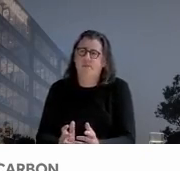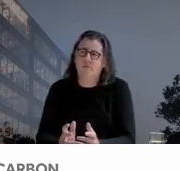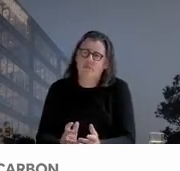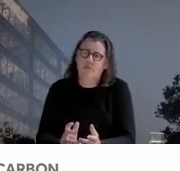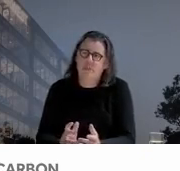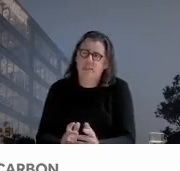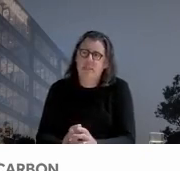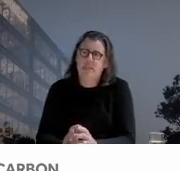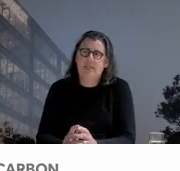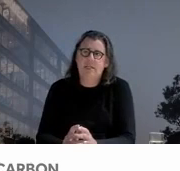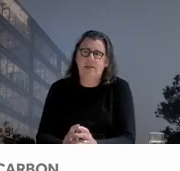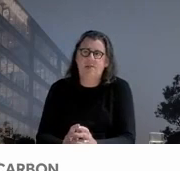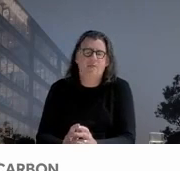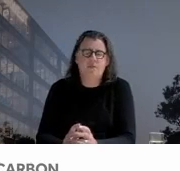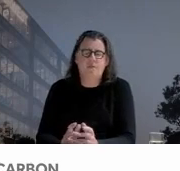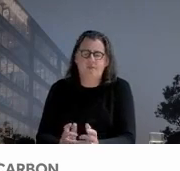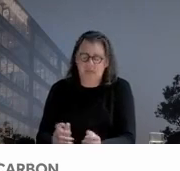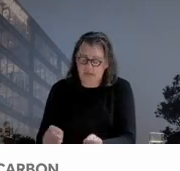of 450,000